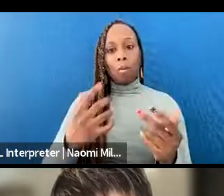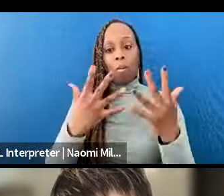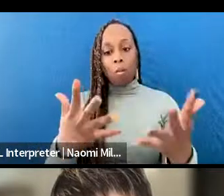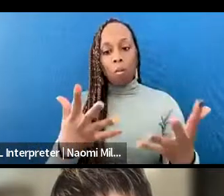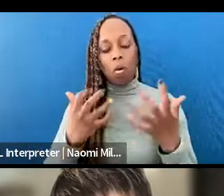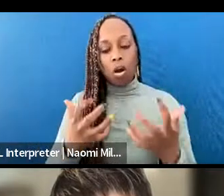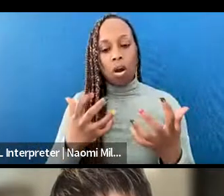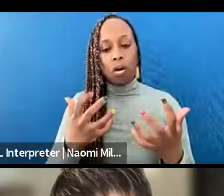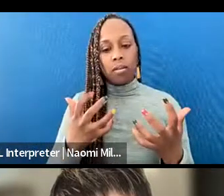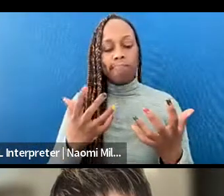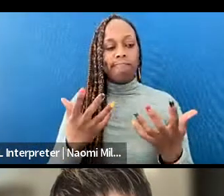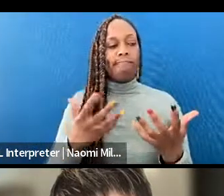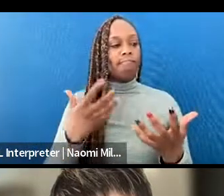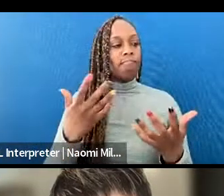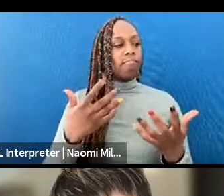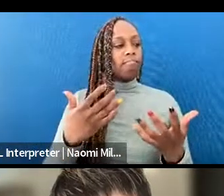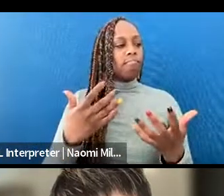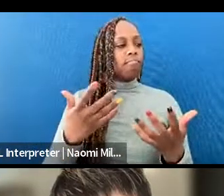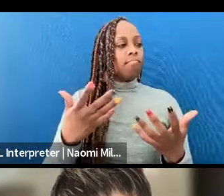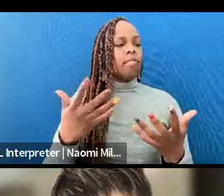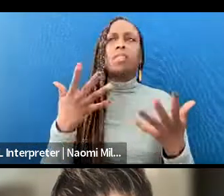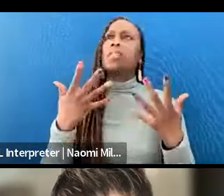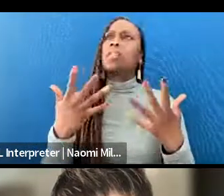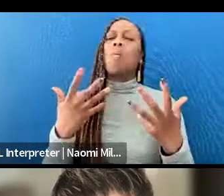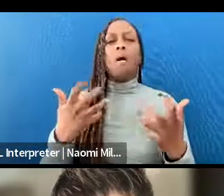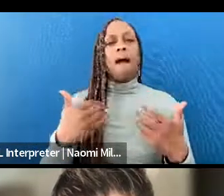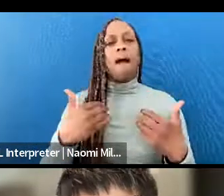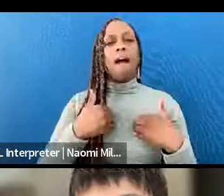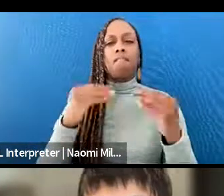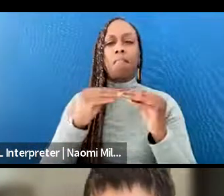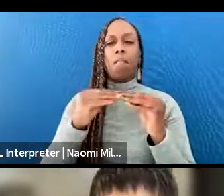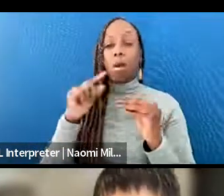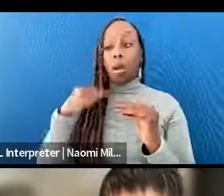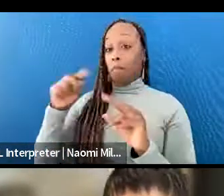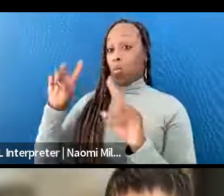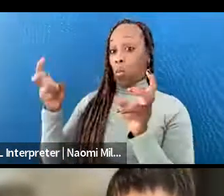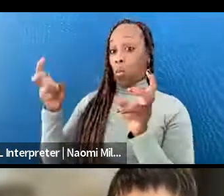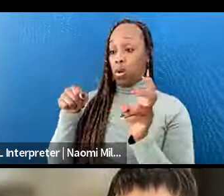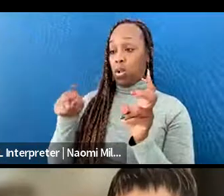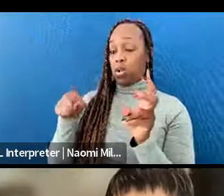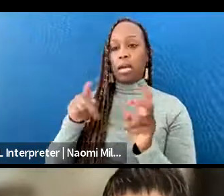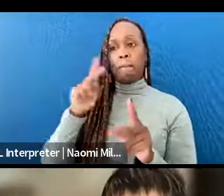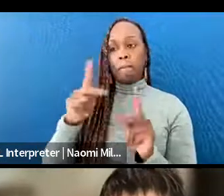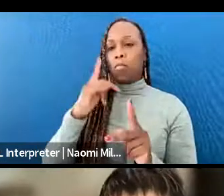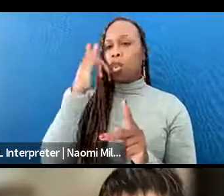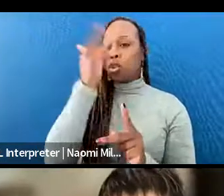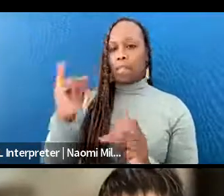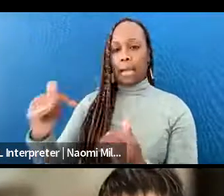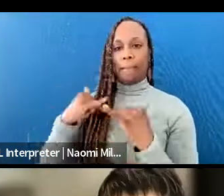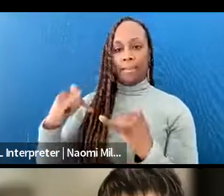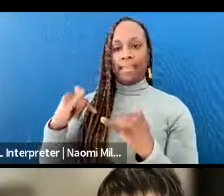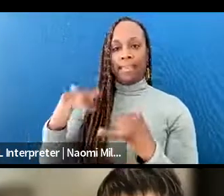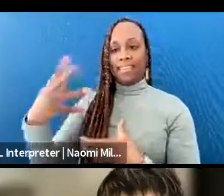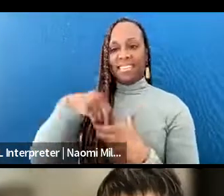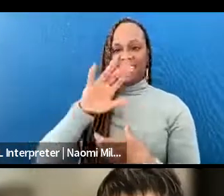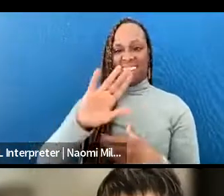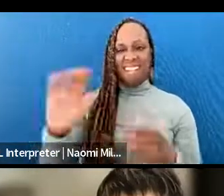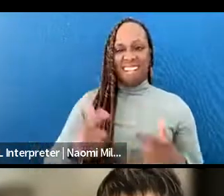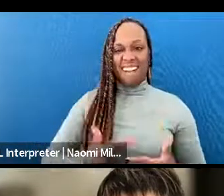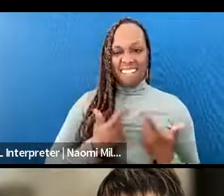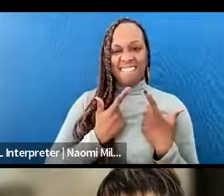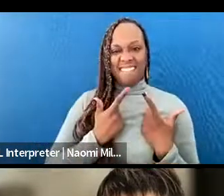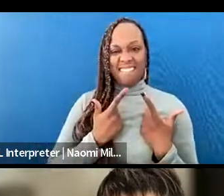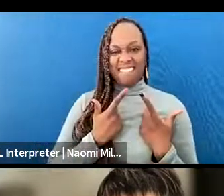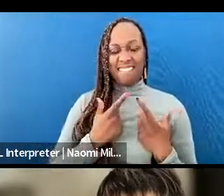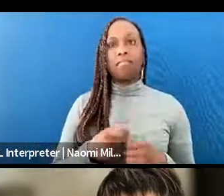to have more, and I'm quoting here, people who look like me in their lives. And I've